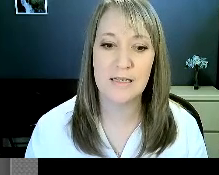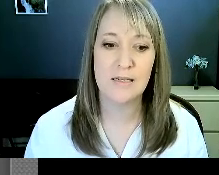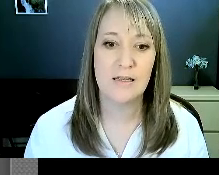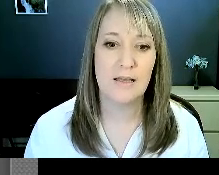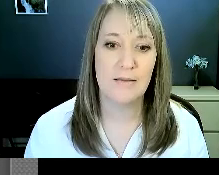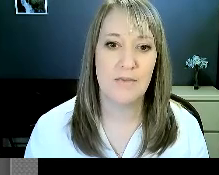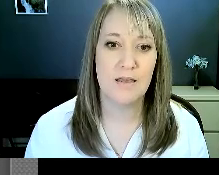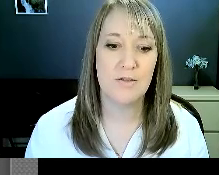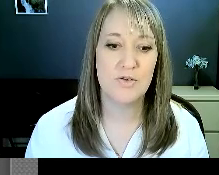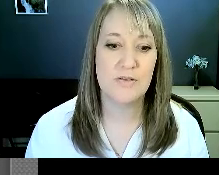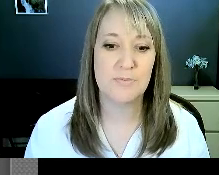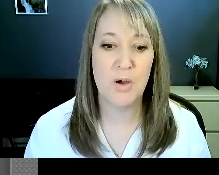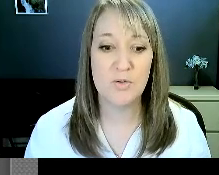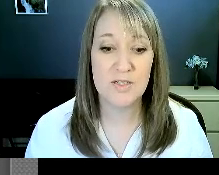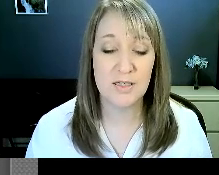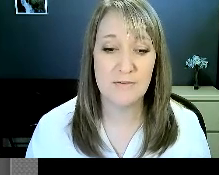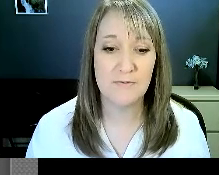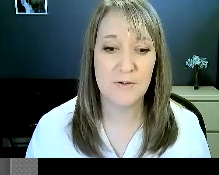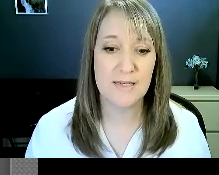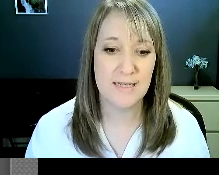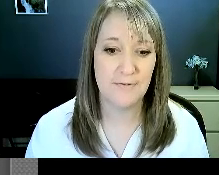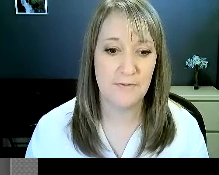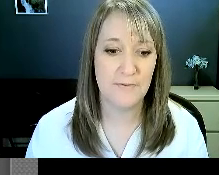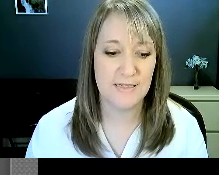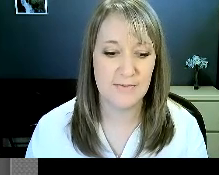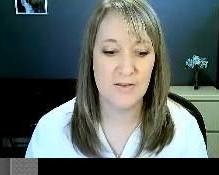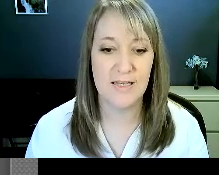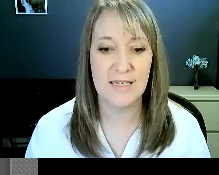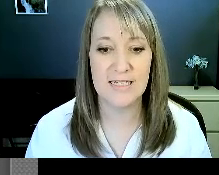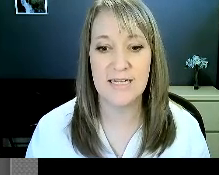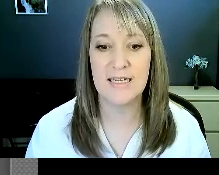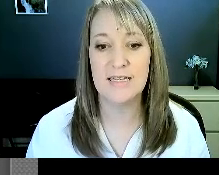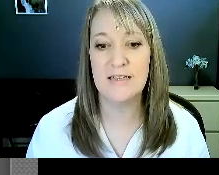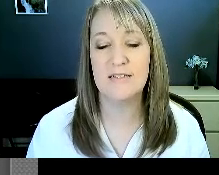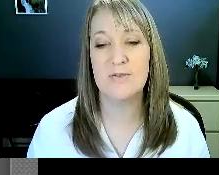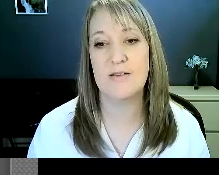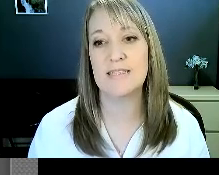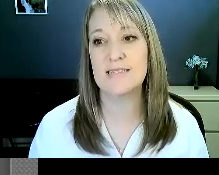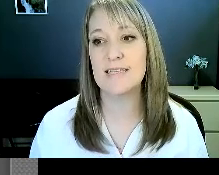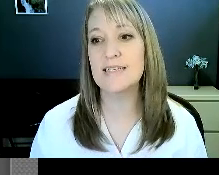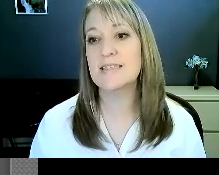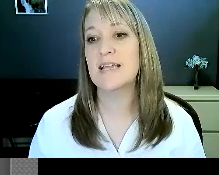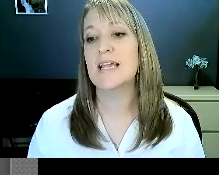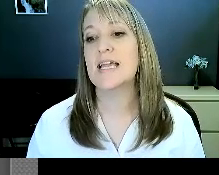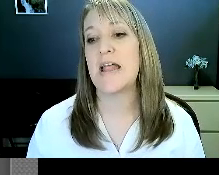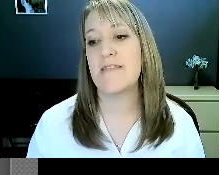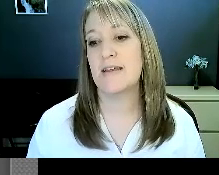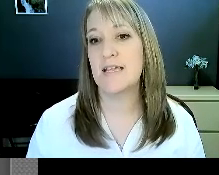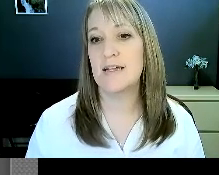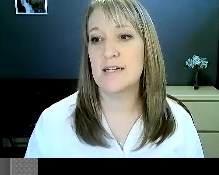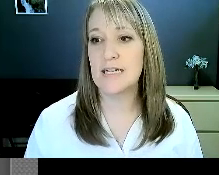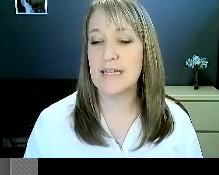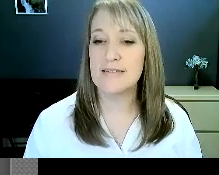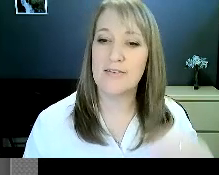works. He drew this poster for the Deaf Festival in Kentucky in 2006. And